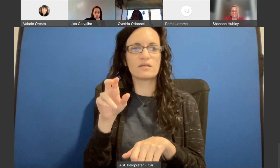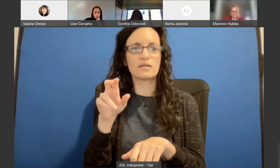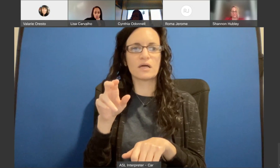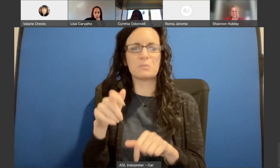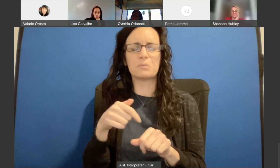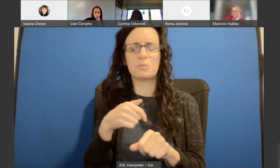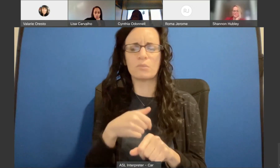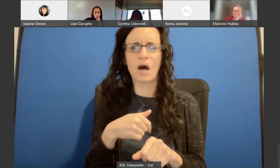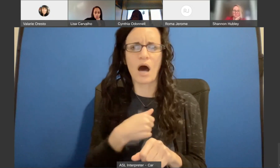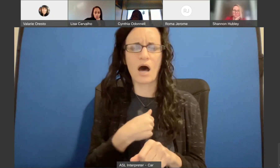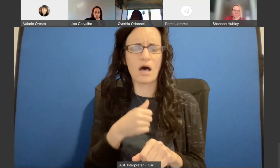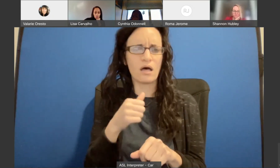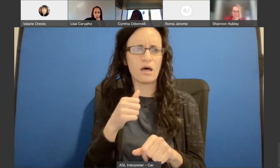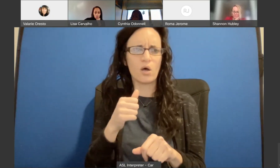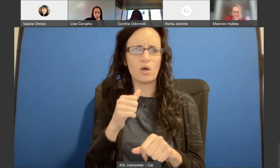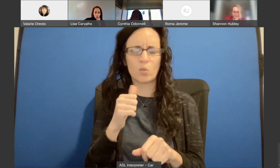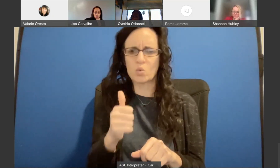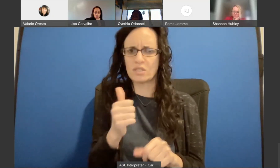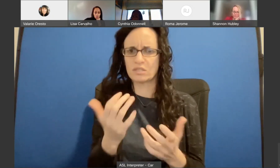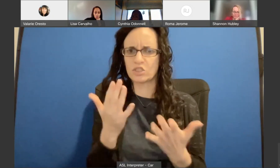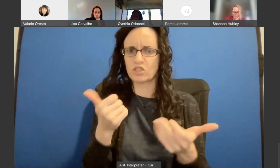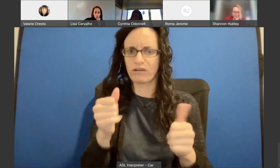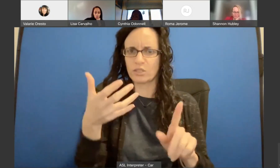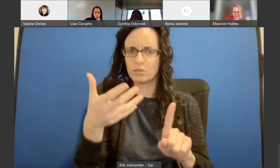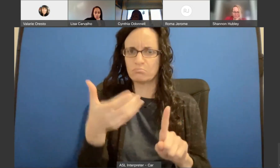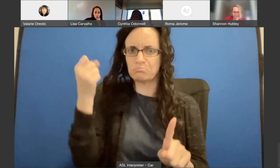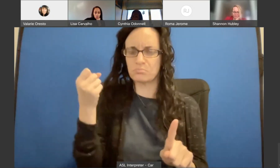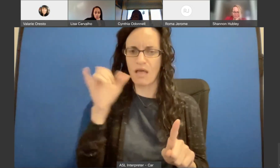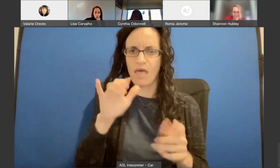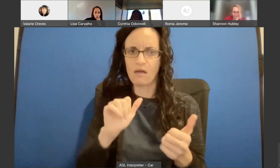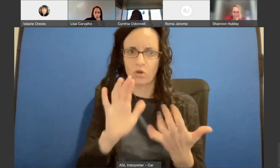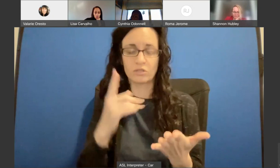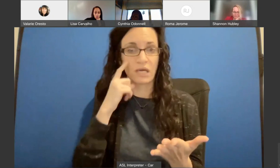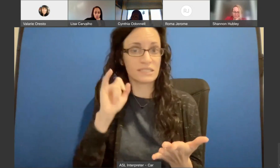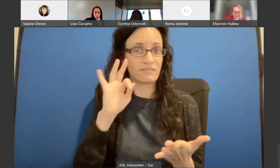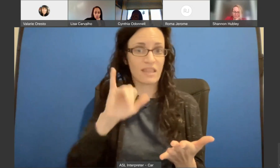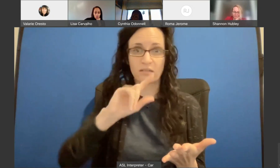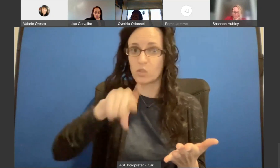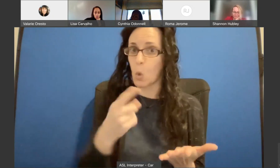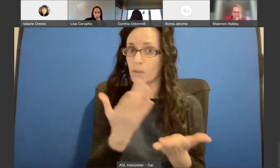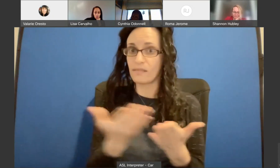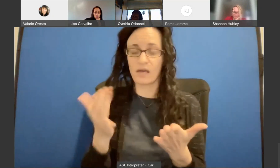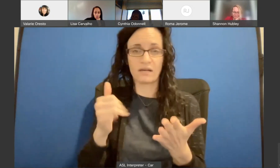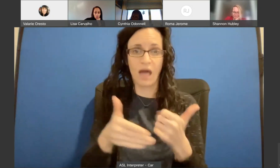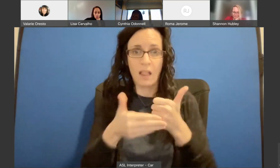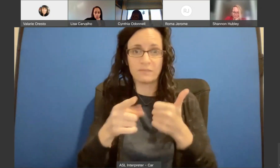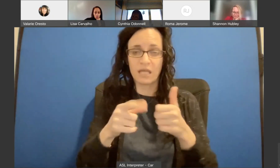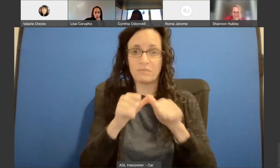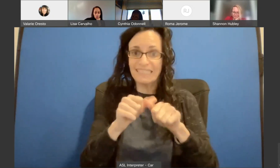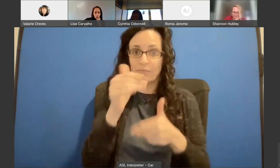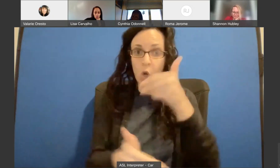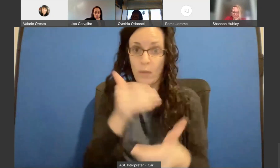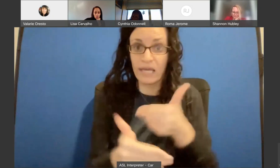someone, because if they truly feel this is the only thing they got, it's the only thing that's keeping them going, then I'm not going to try to take it